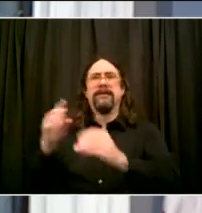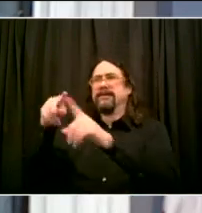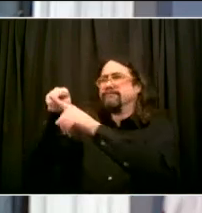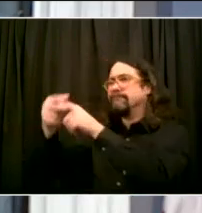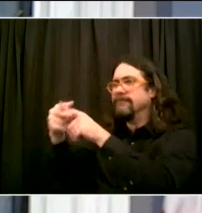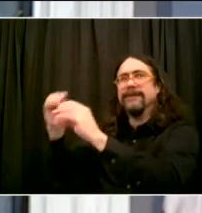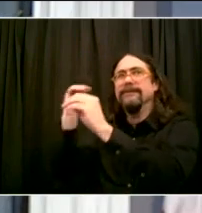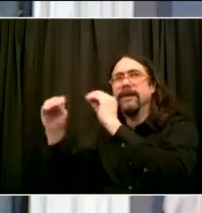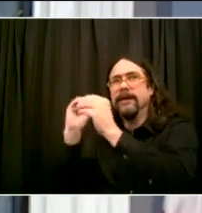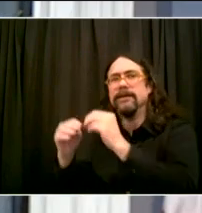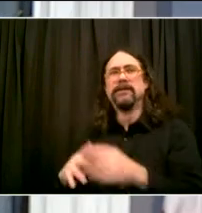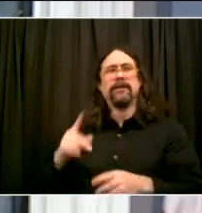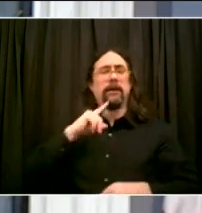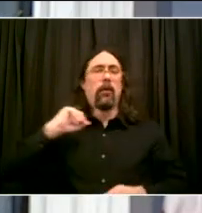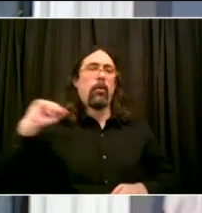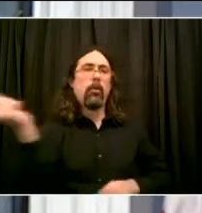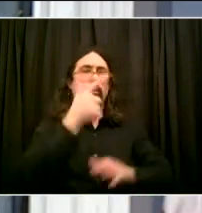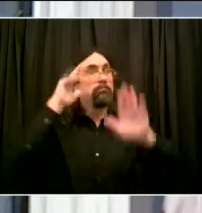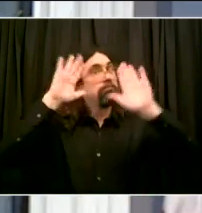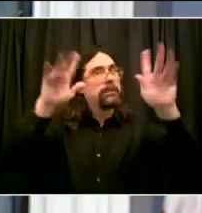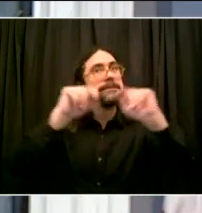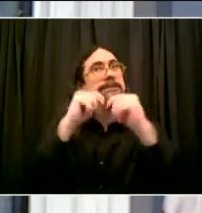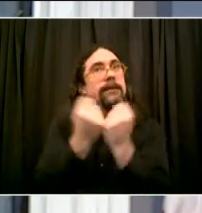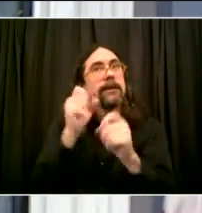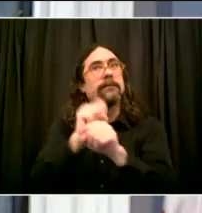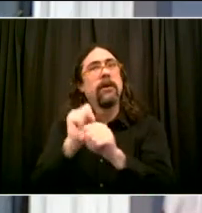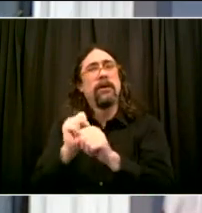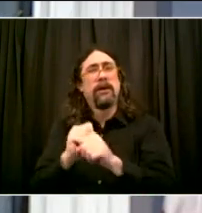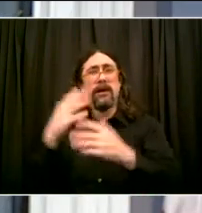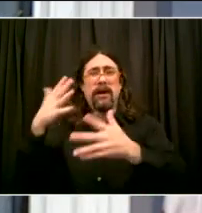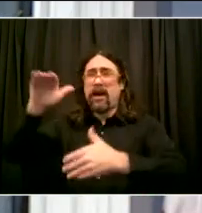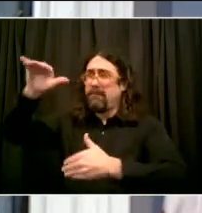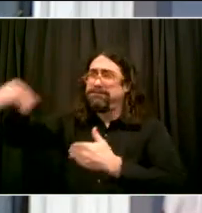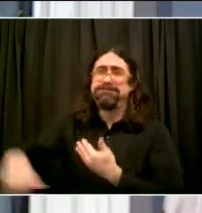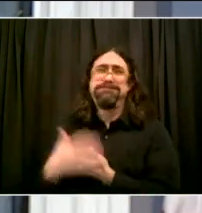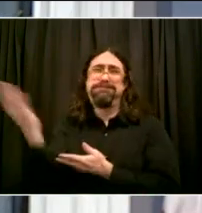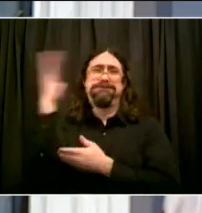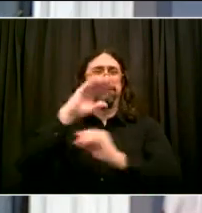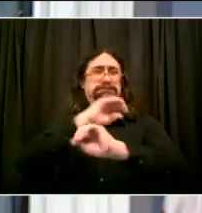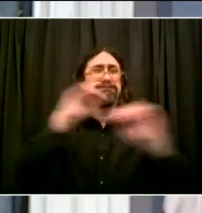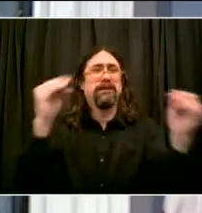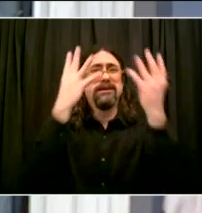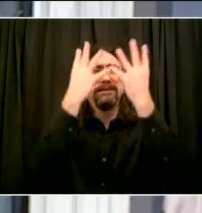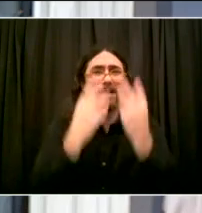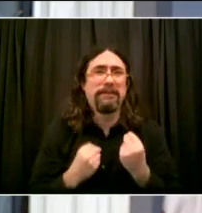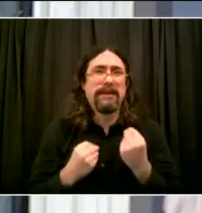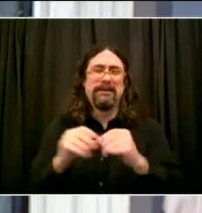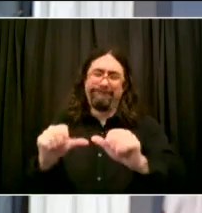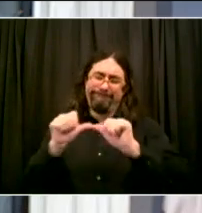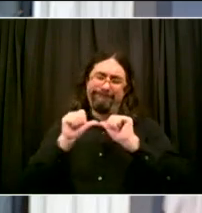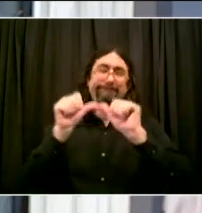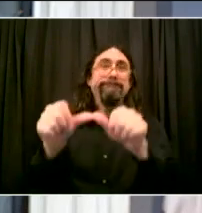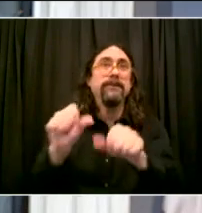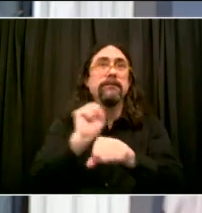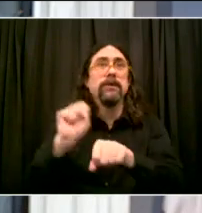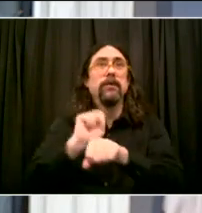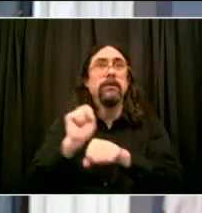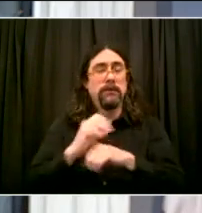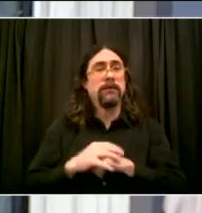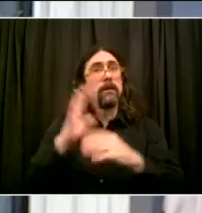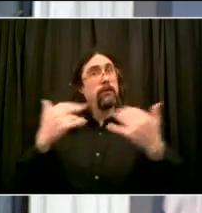out there all through the night, and we'll be out there all day today. The fight's still on. There's still plenty of work to be done. And we're coming into all